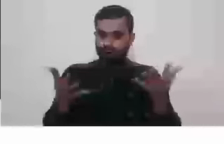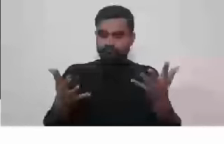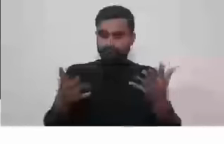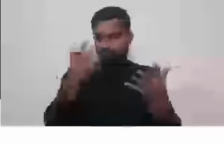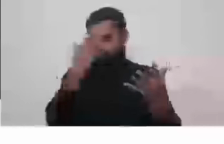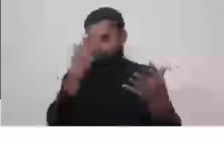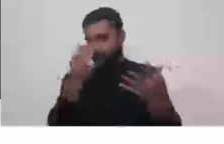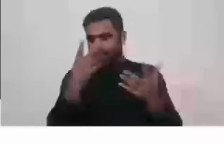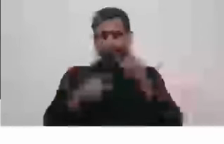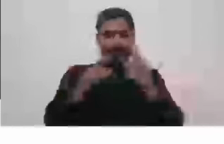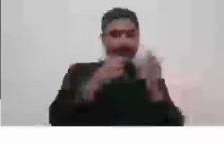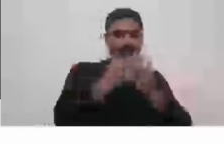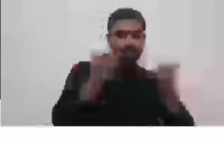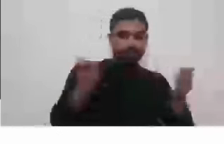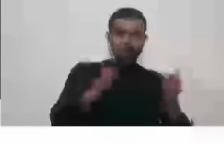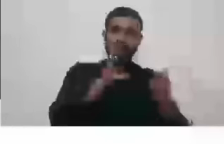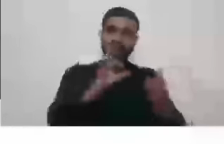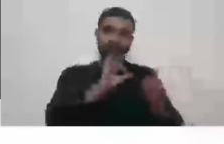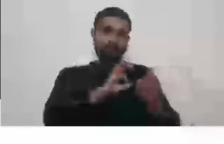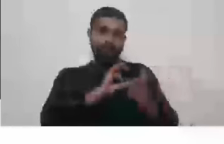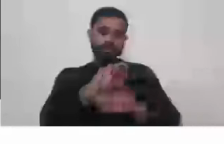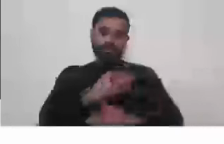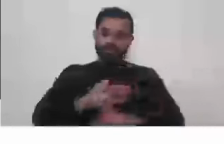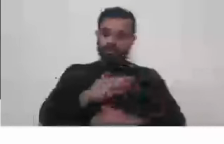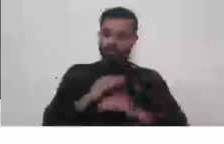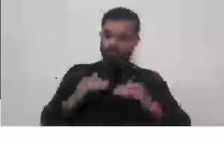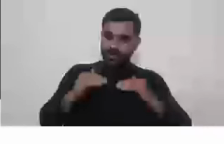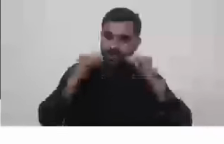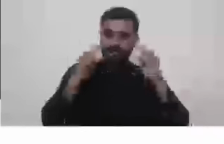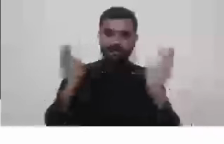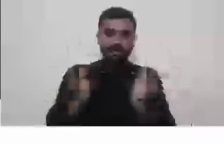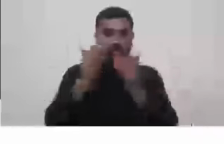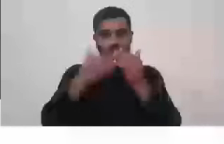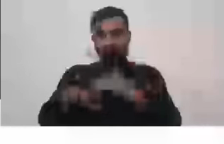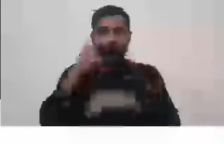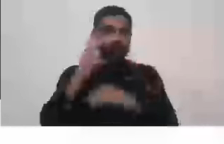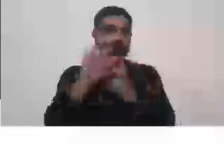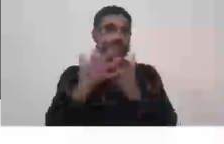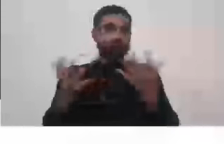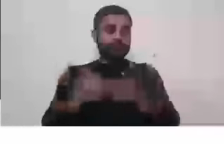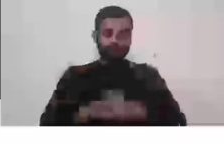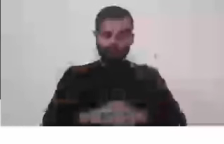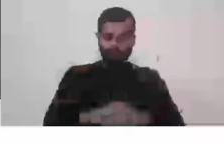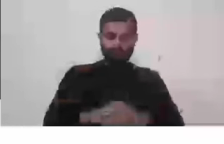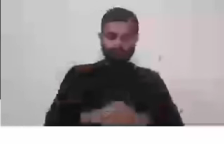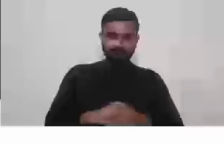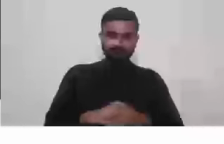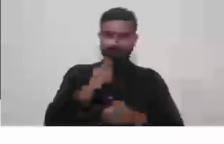people, and I really enjoyed reading all them, and I highly encourage you to go and read these things.